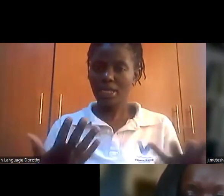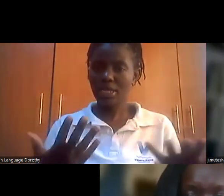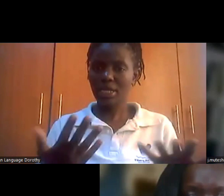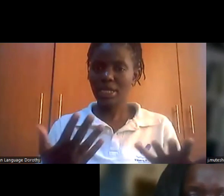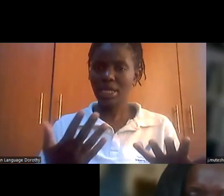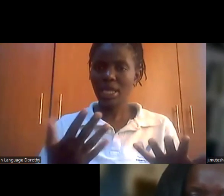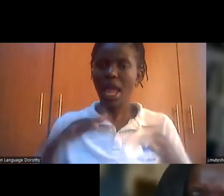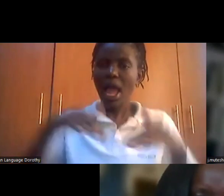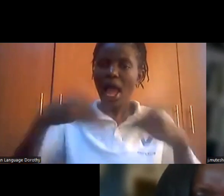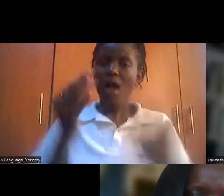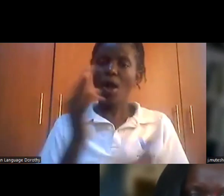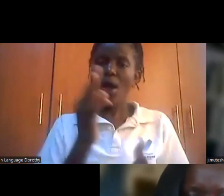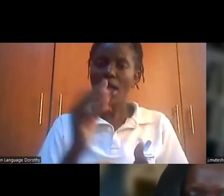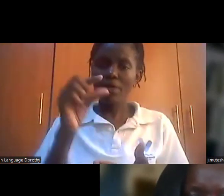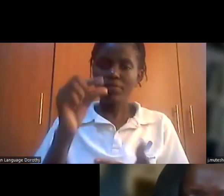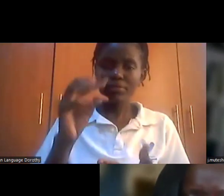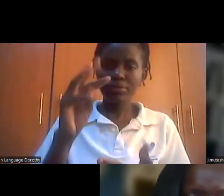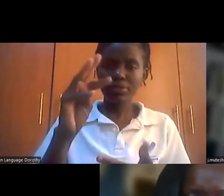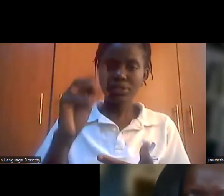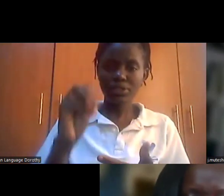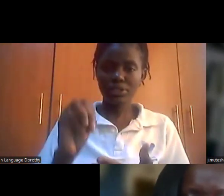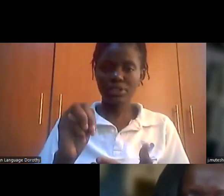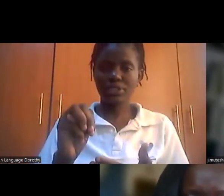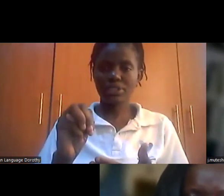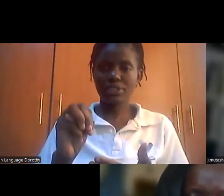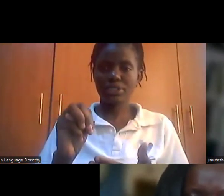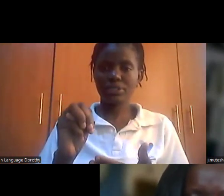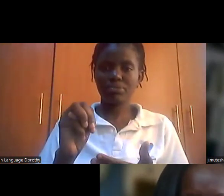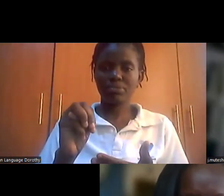FGM, now here it's general performer of